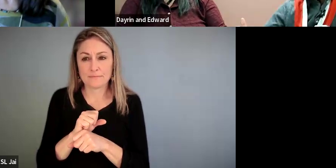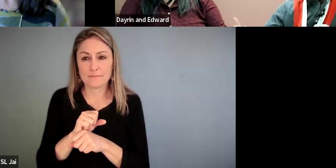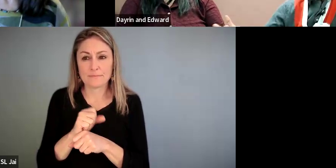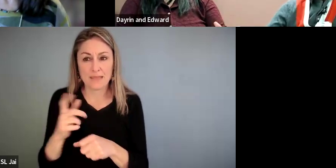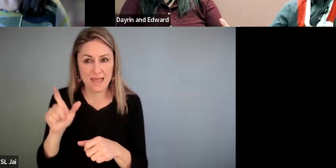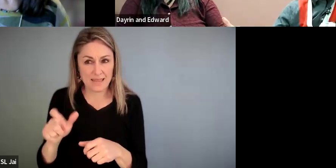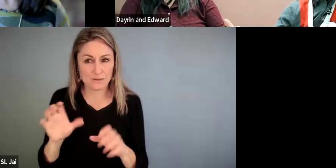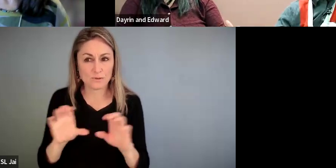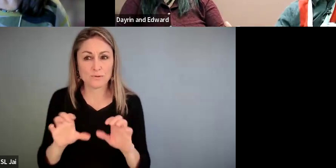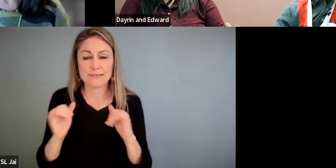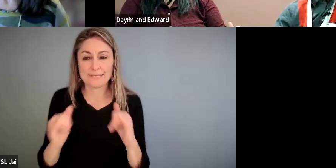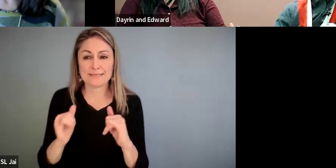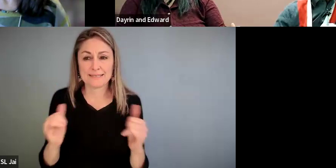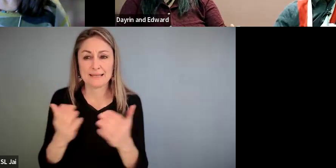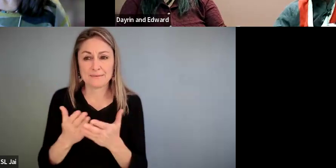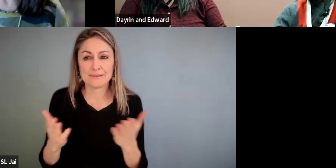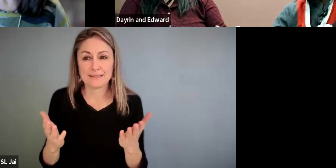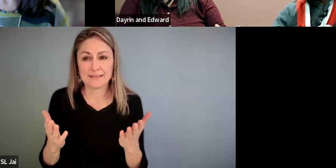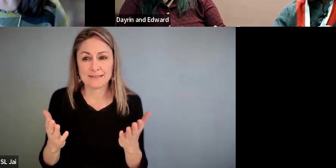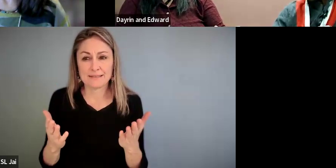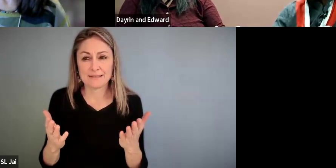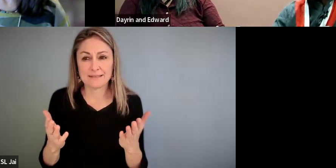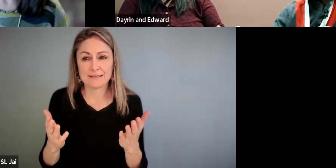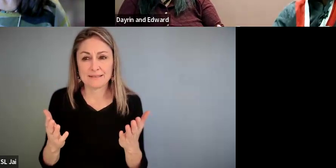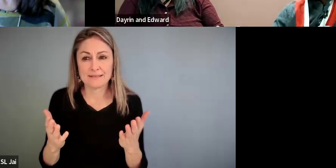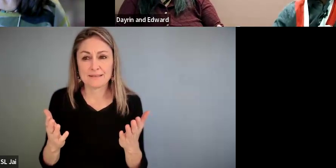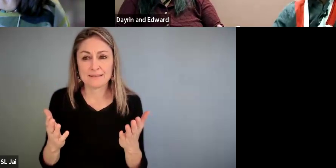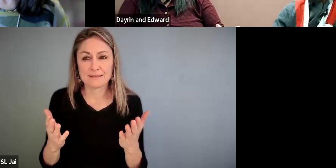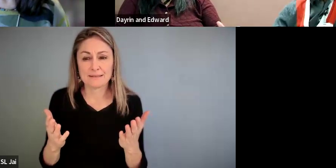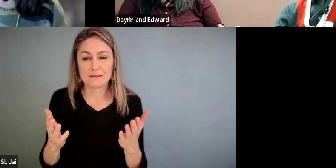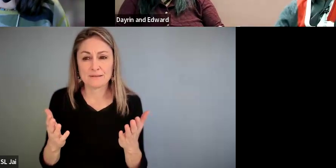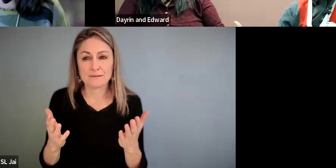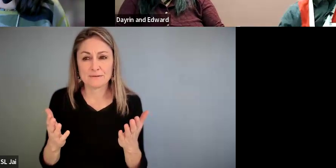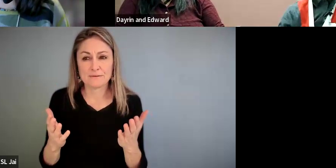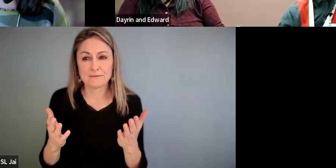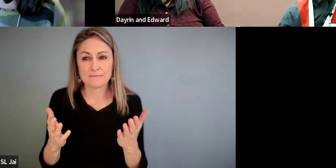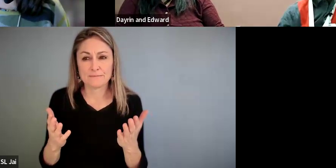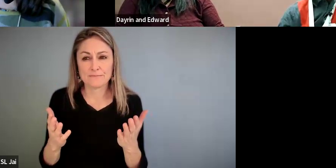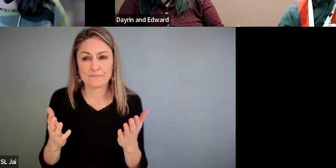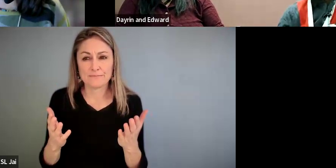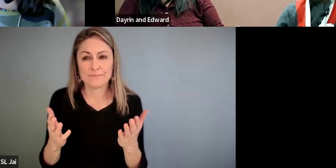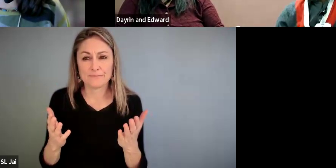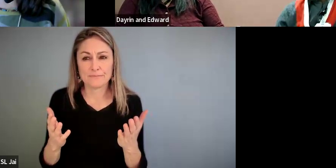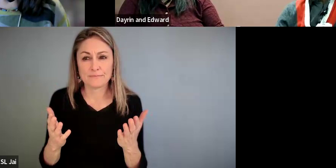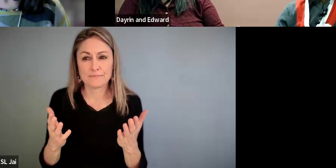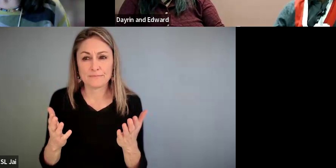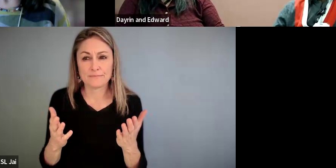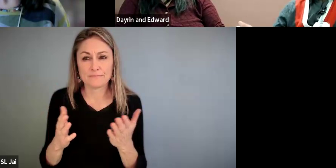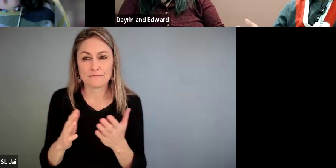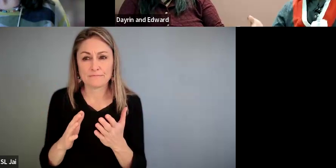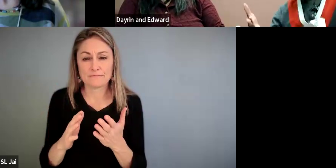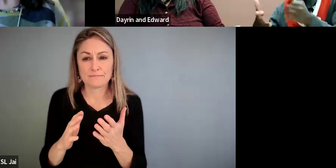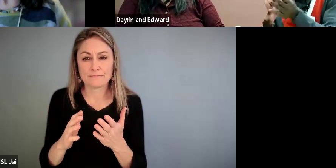thing. I had to sit with my staff person and tell them can explain to me what is going